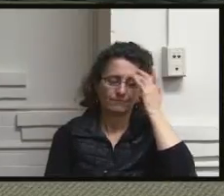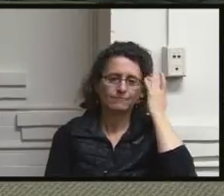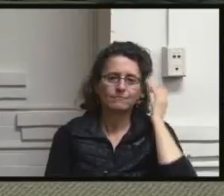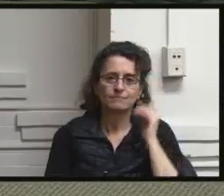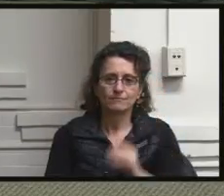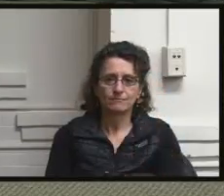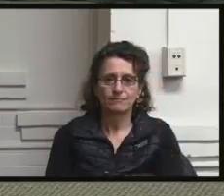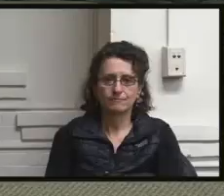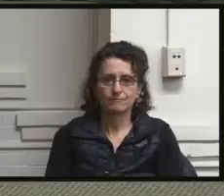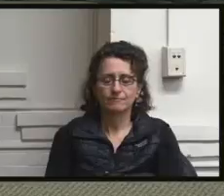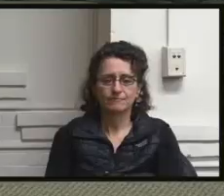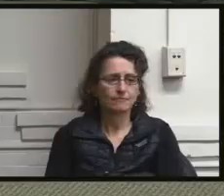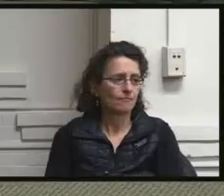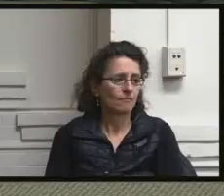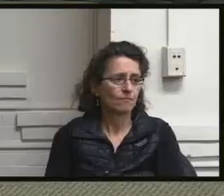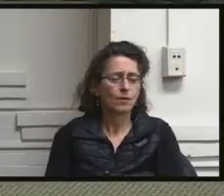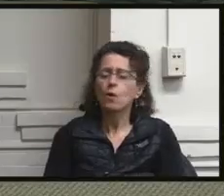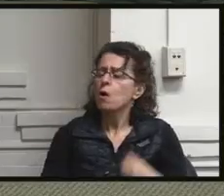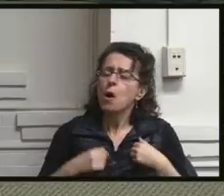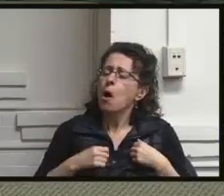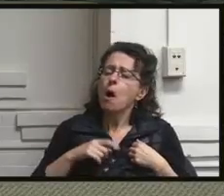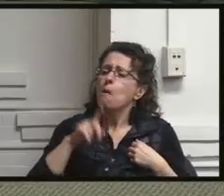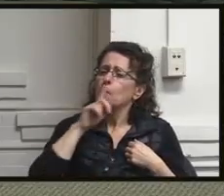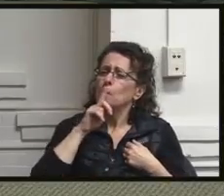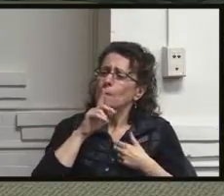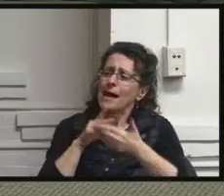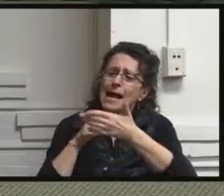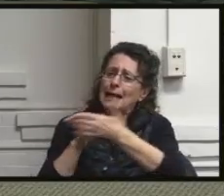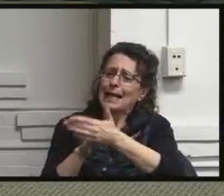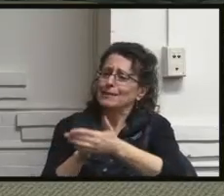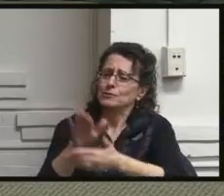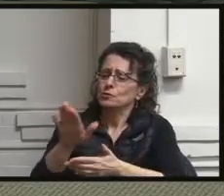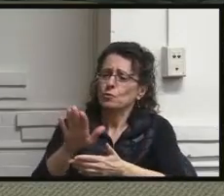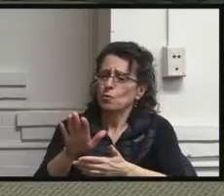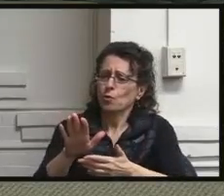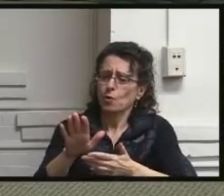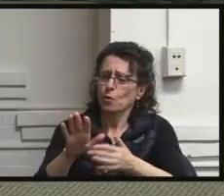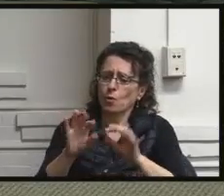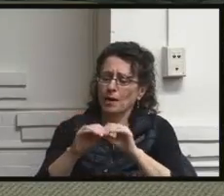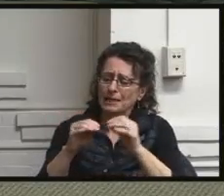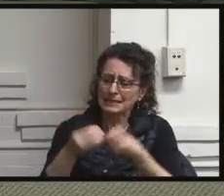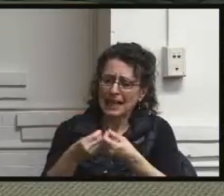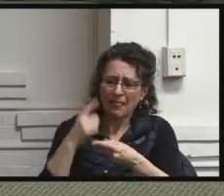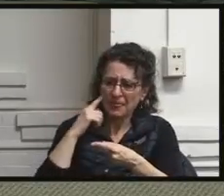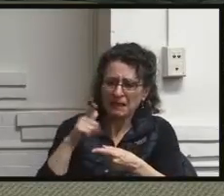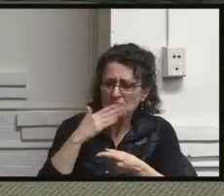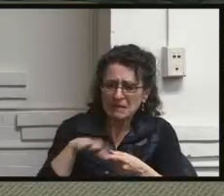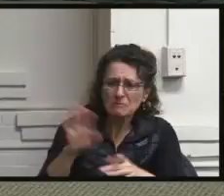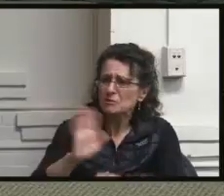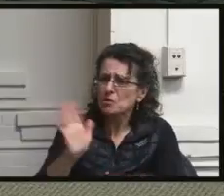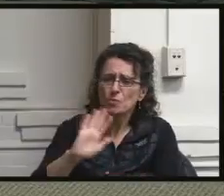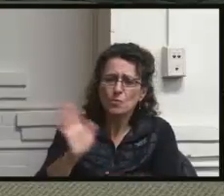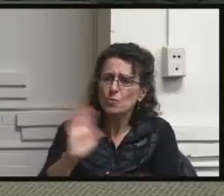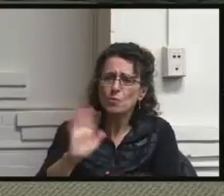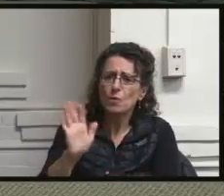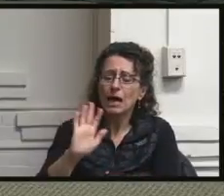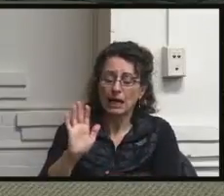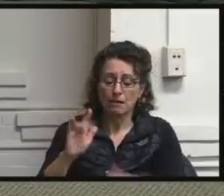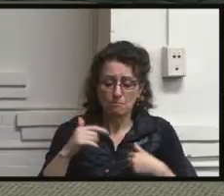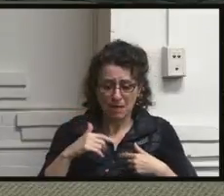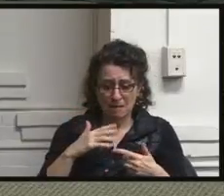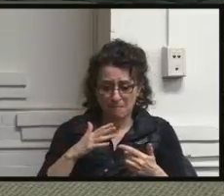I'm not expressing any sort of displeasure with the organization. I received in my select board